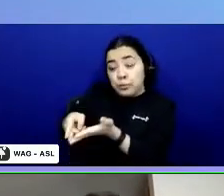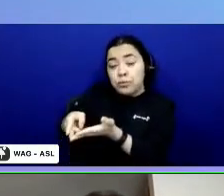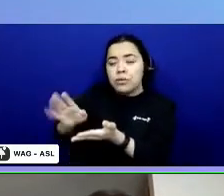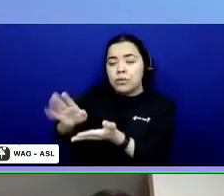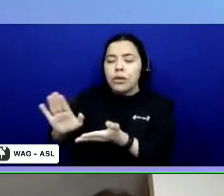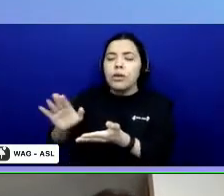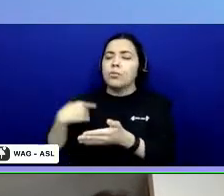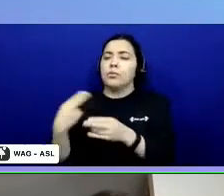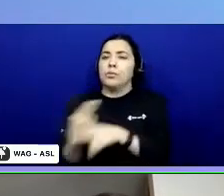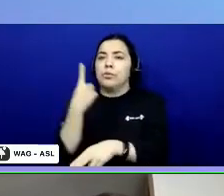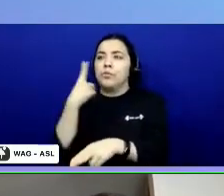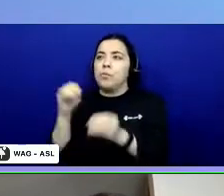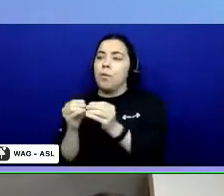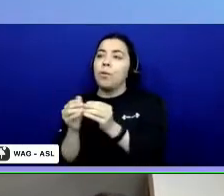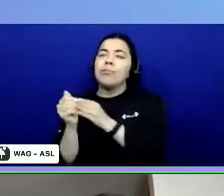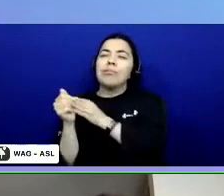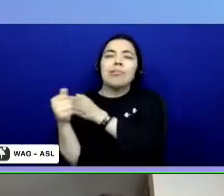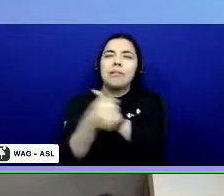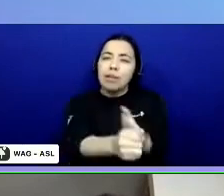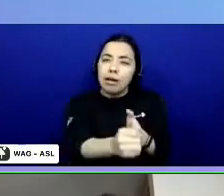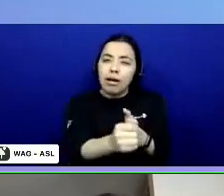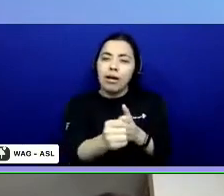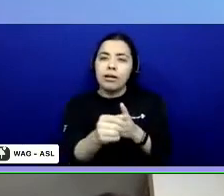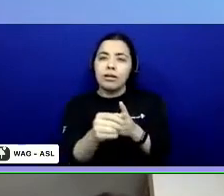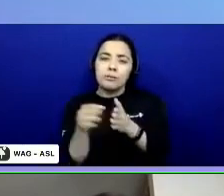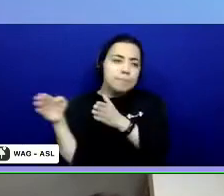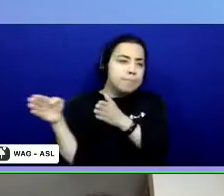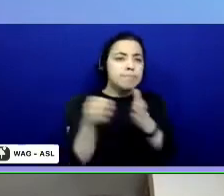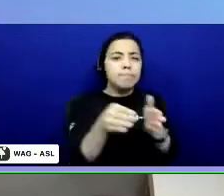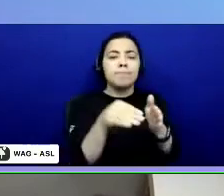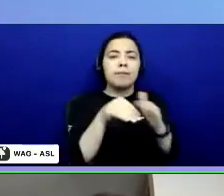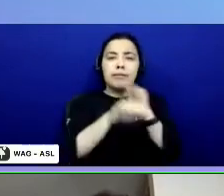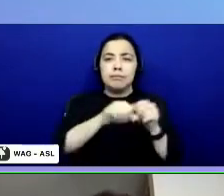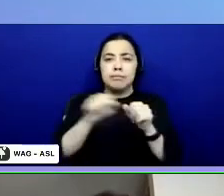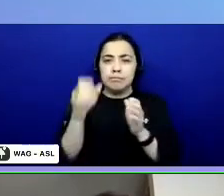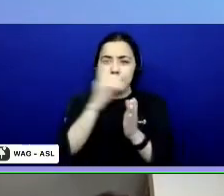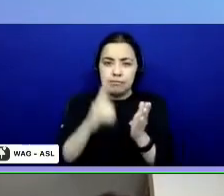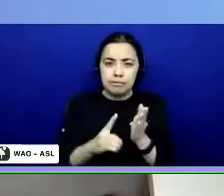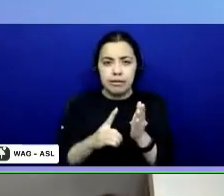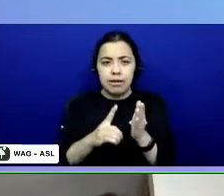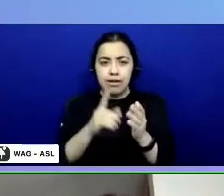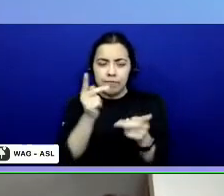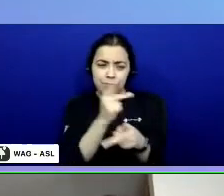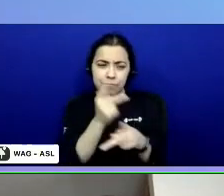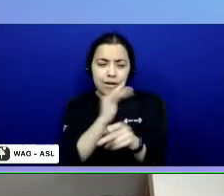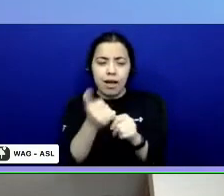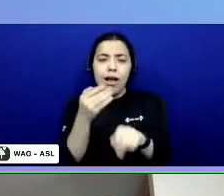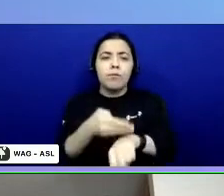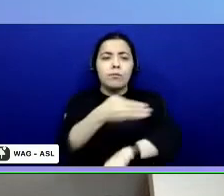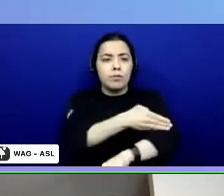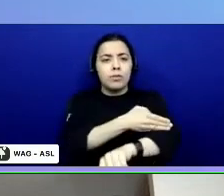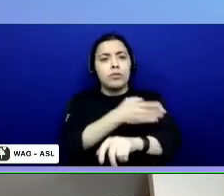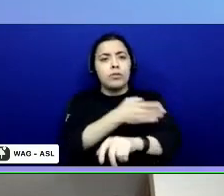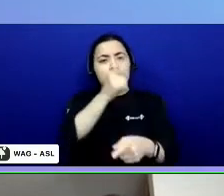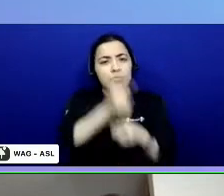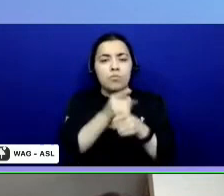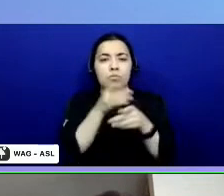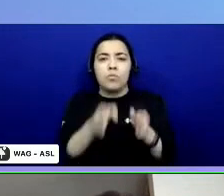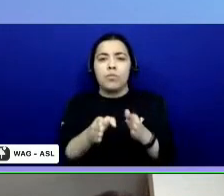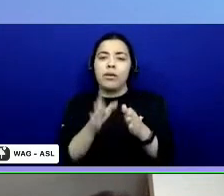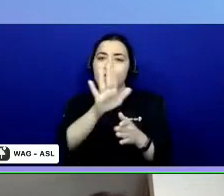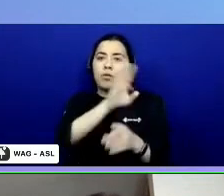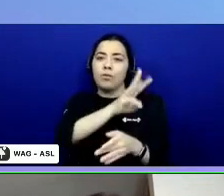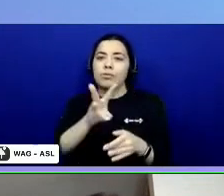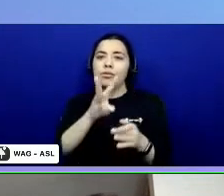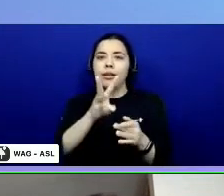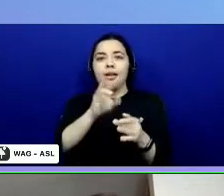into accessible design and to finding the correct way to program their websites. So here at Deque, we use computer